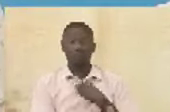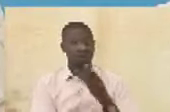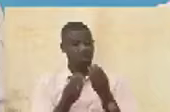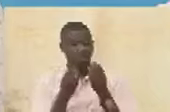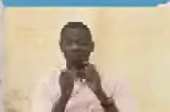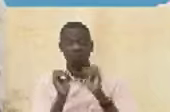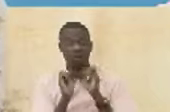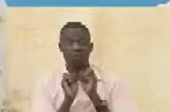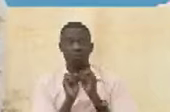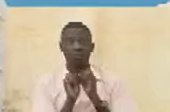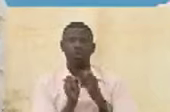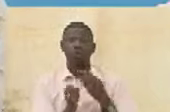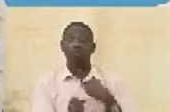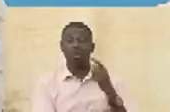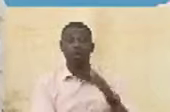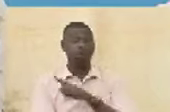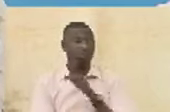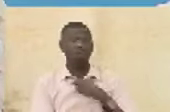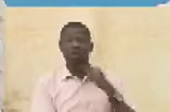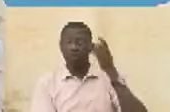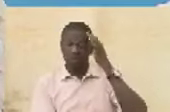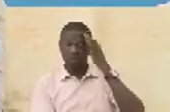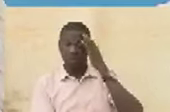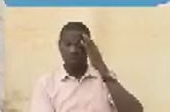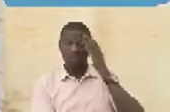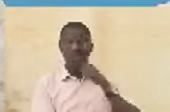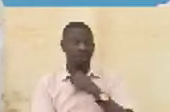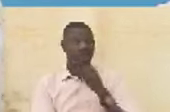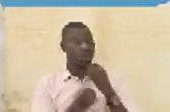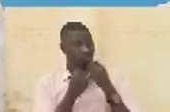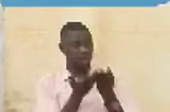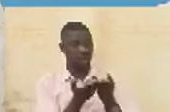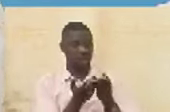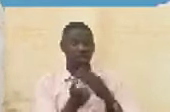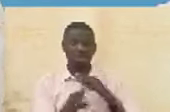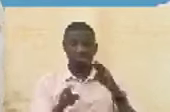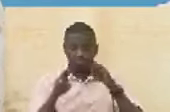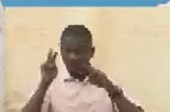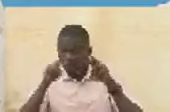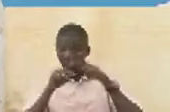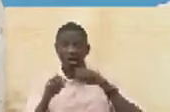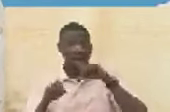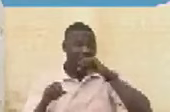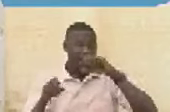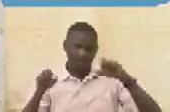tell us anything. What we all thought was that, as they said, they were hunting for witches.